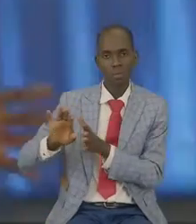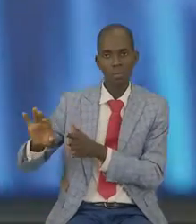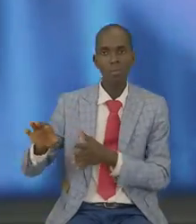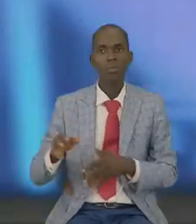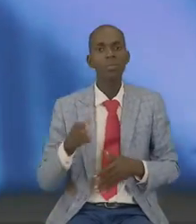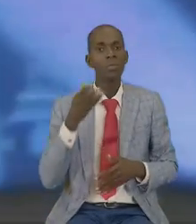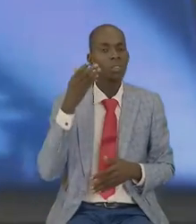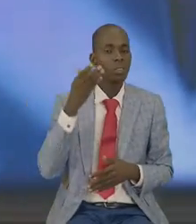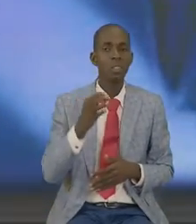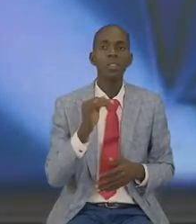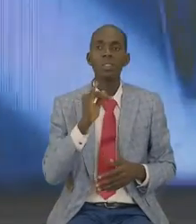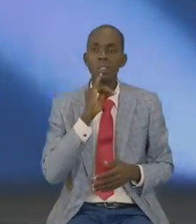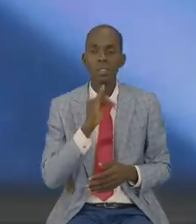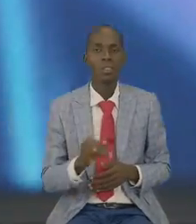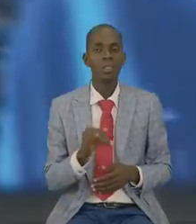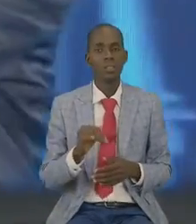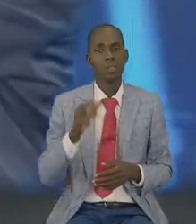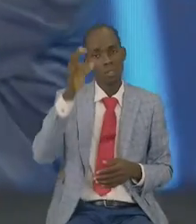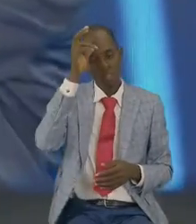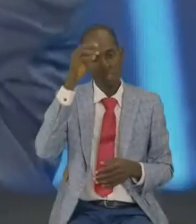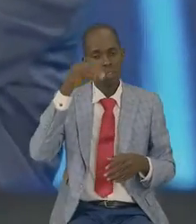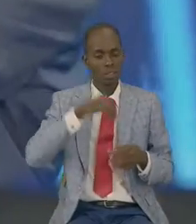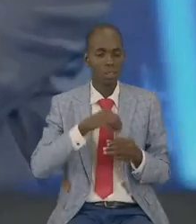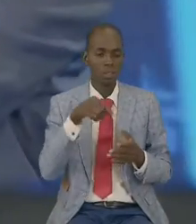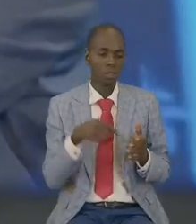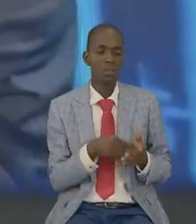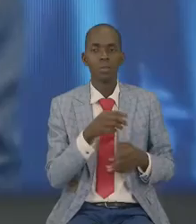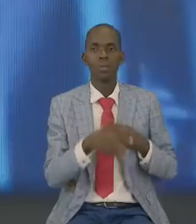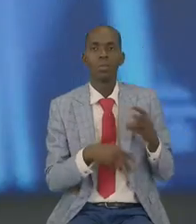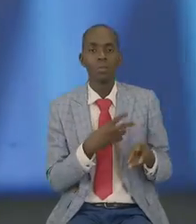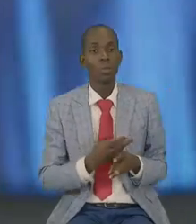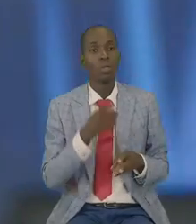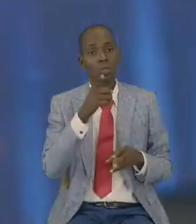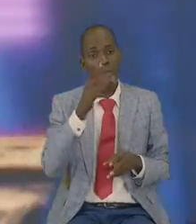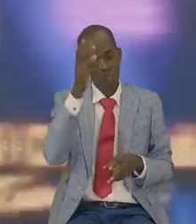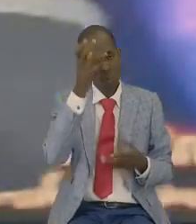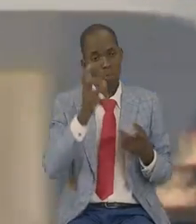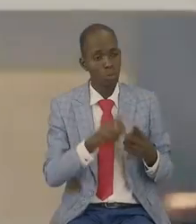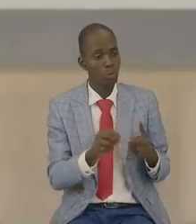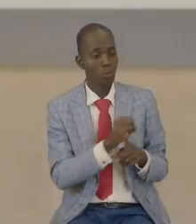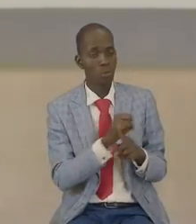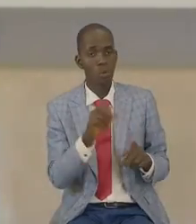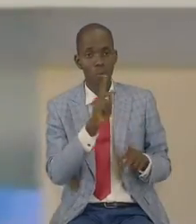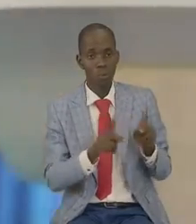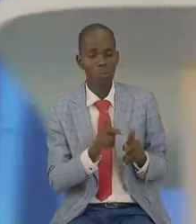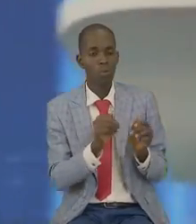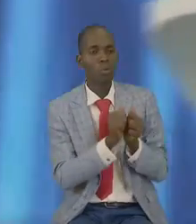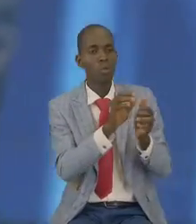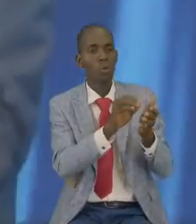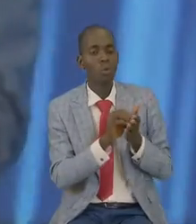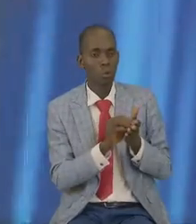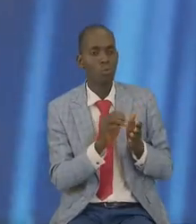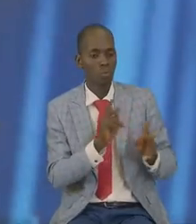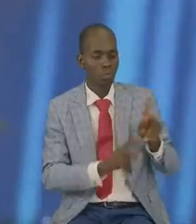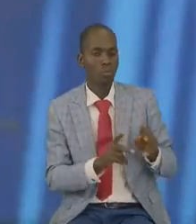of this world. You have enough people under your jurisdiction, whatever you want to put on them, but these ones, you cannot